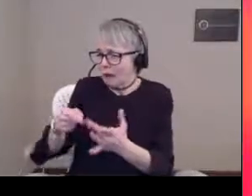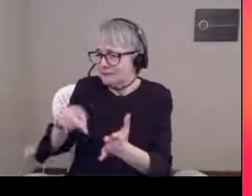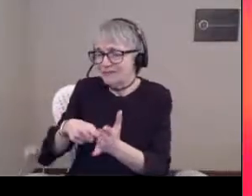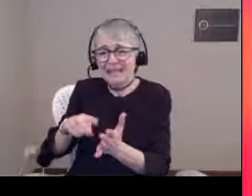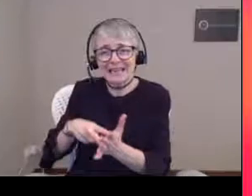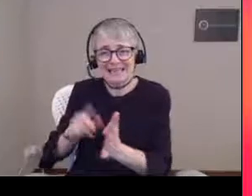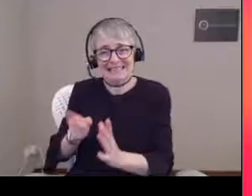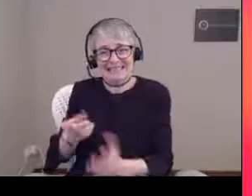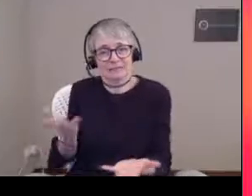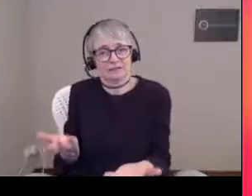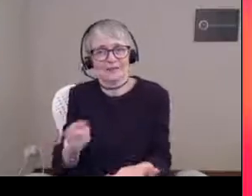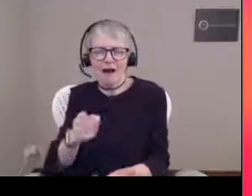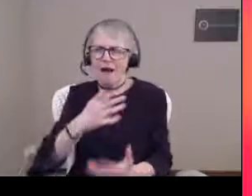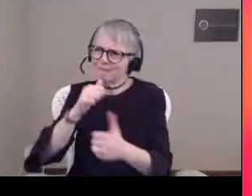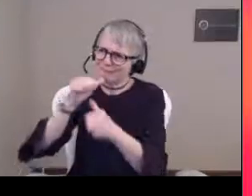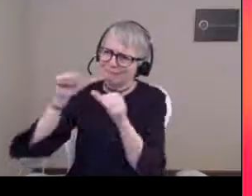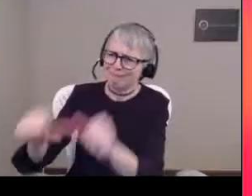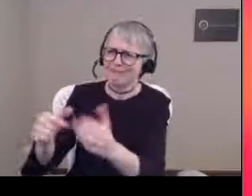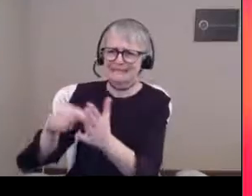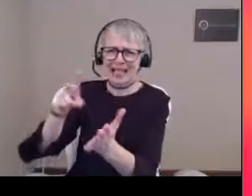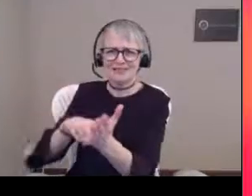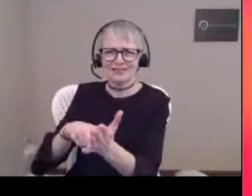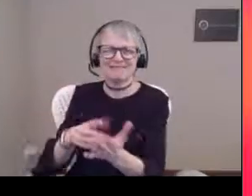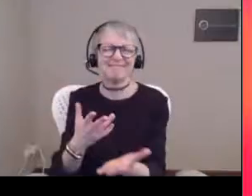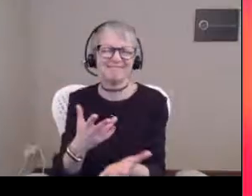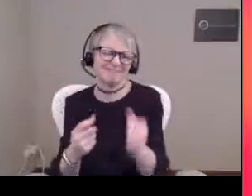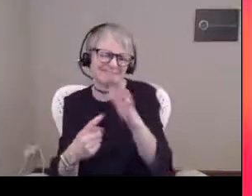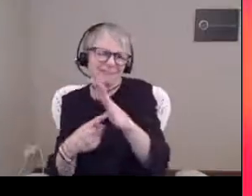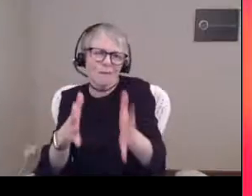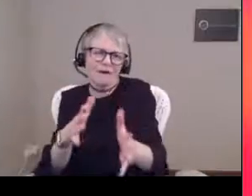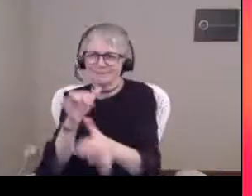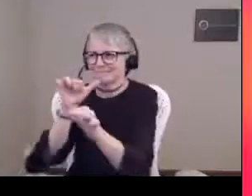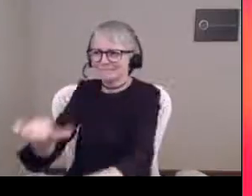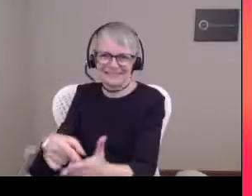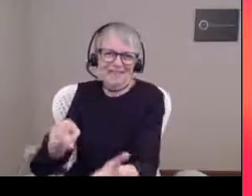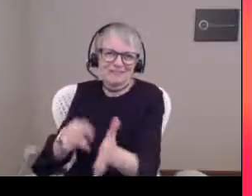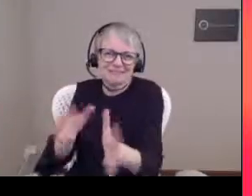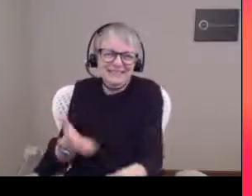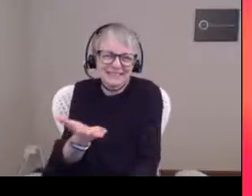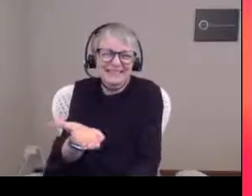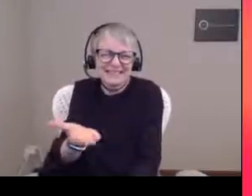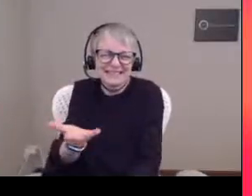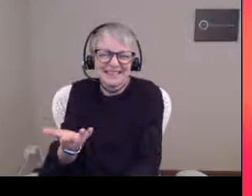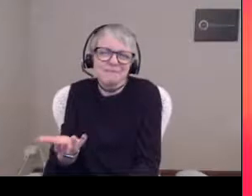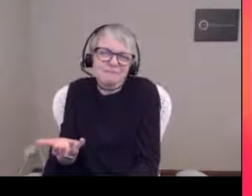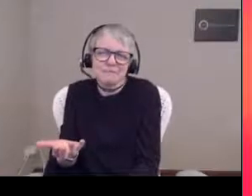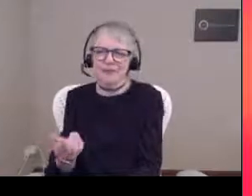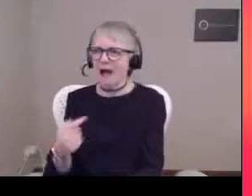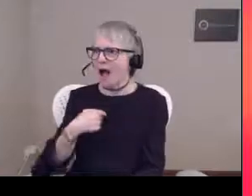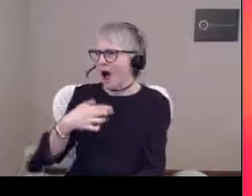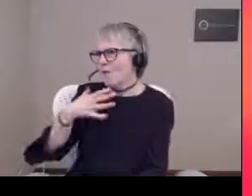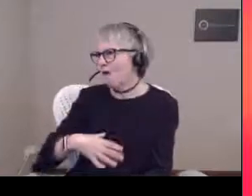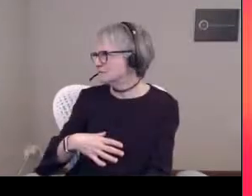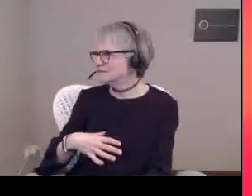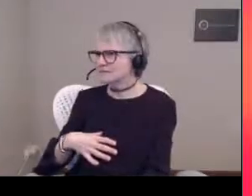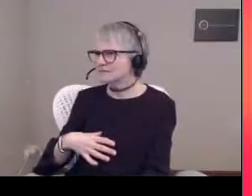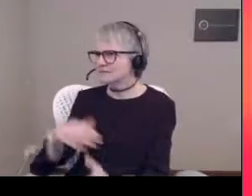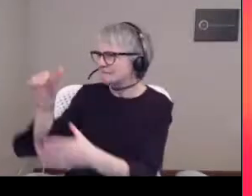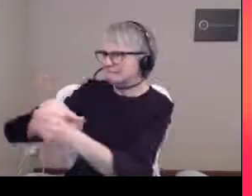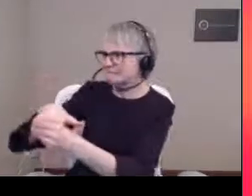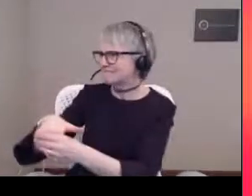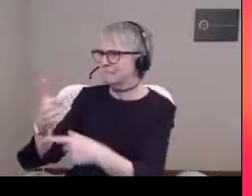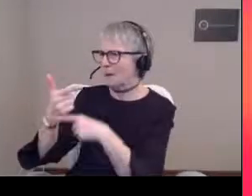You love TV. It's still important that you love television and you want to work in media. You know, no